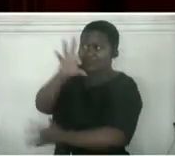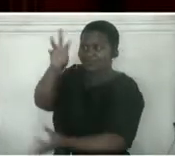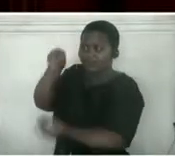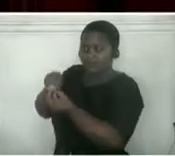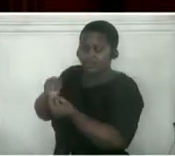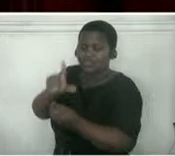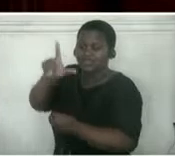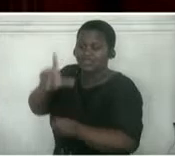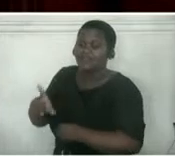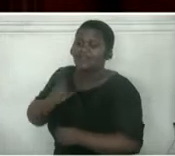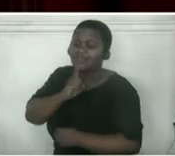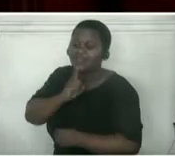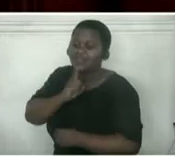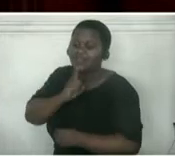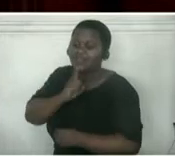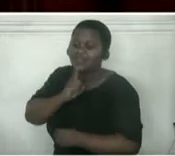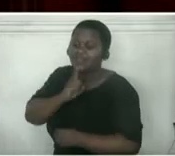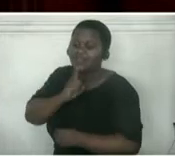of